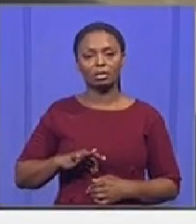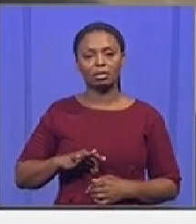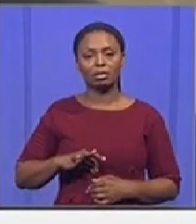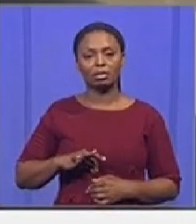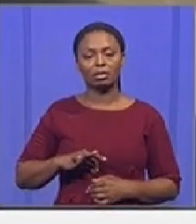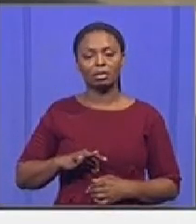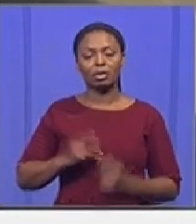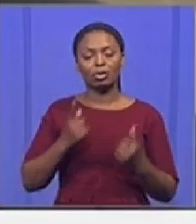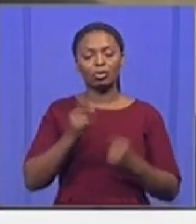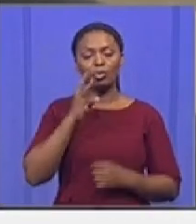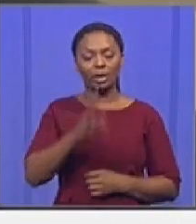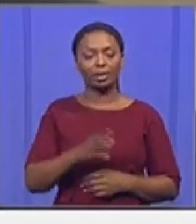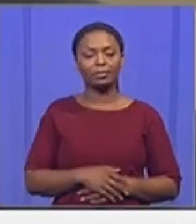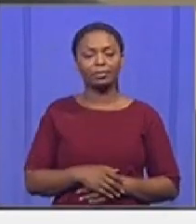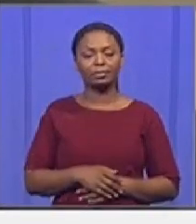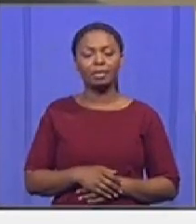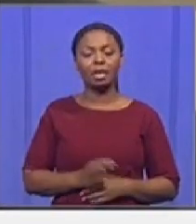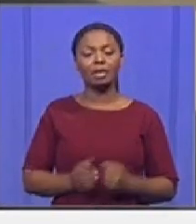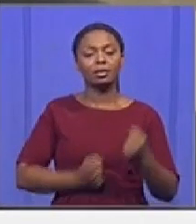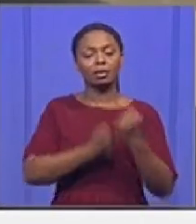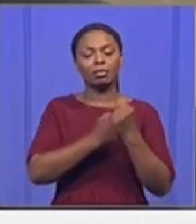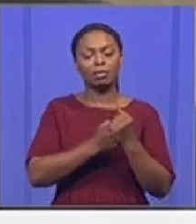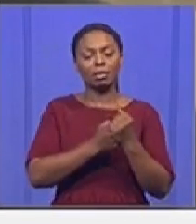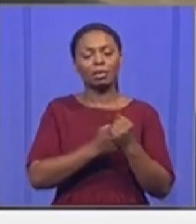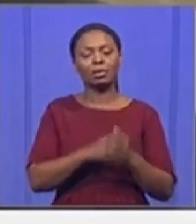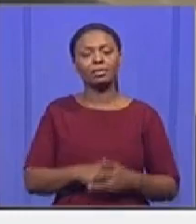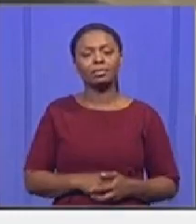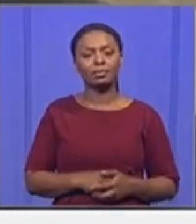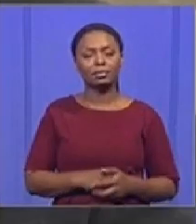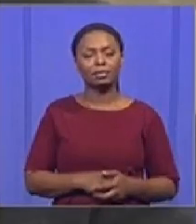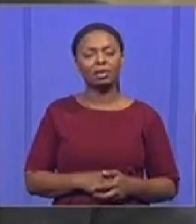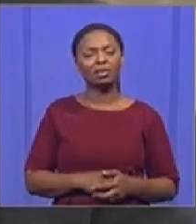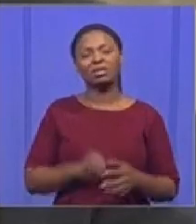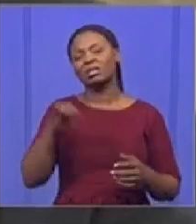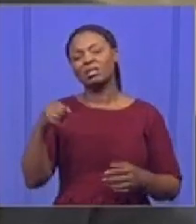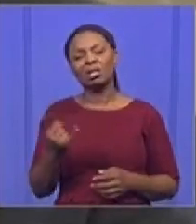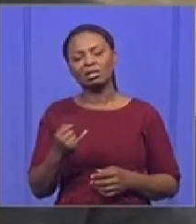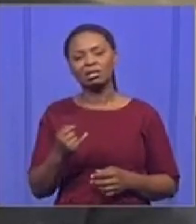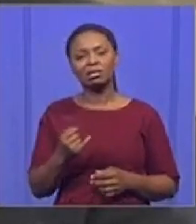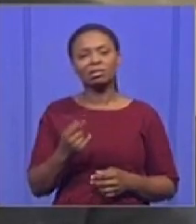and supply goods. Those are just software issues.